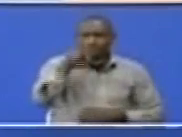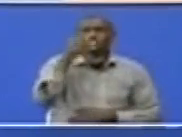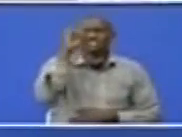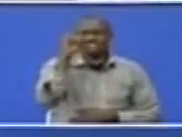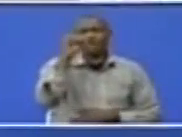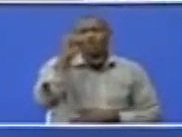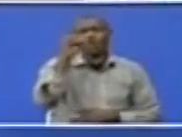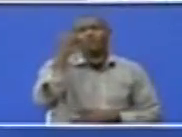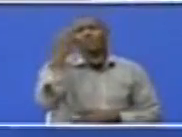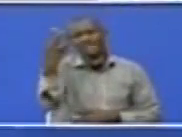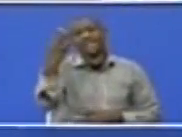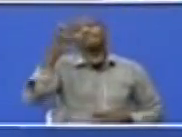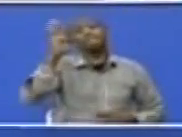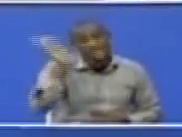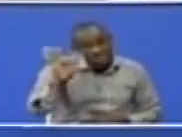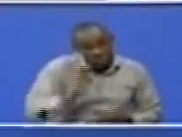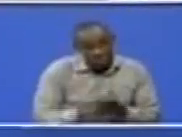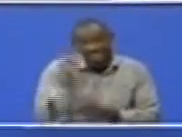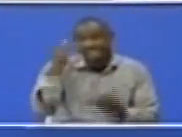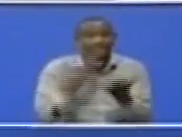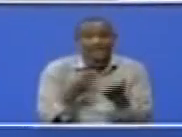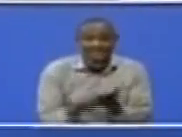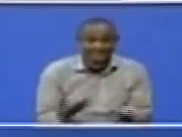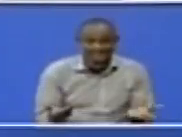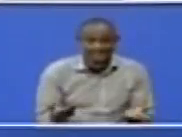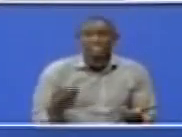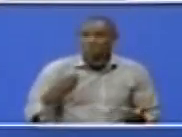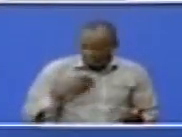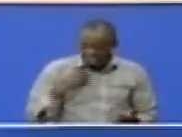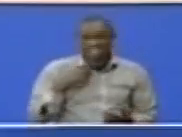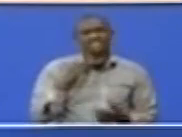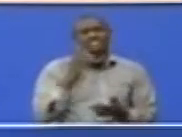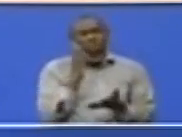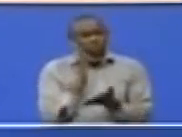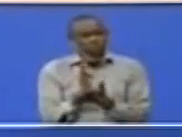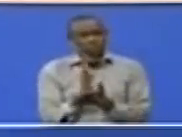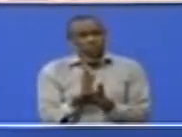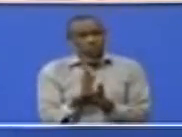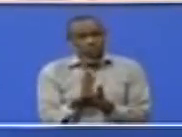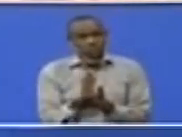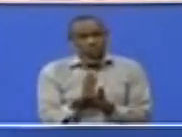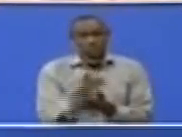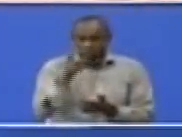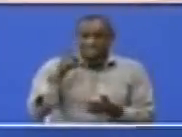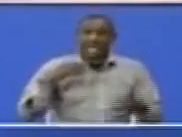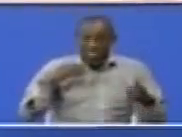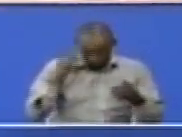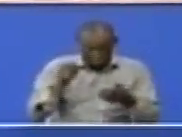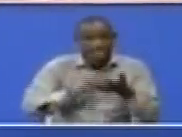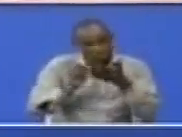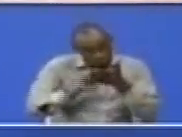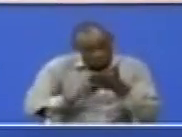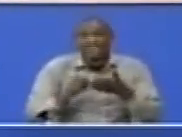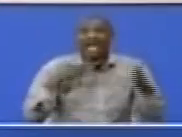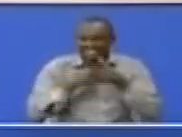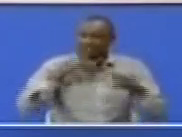5.03 billion Kenya shillings. We did furnish the anti-corruption